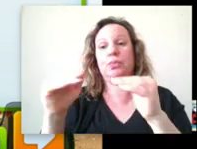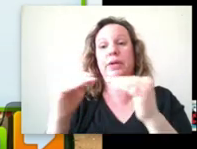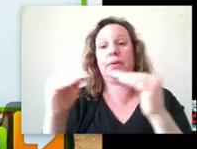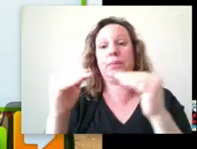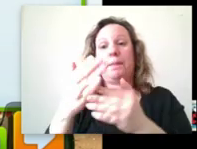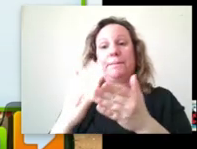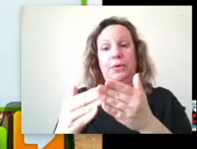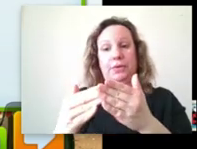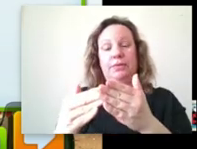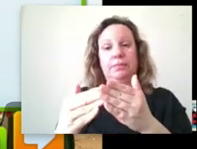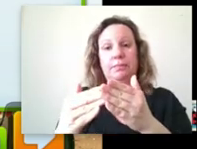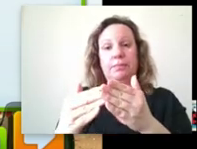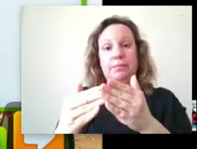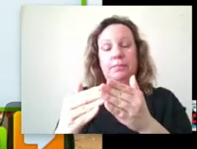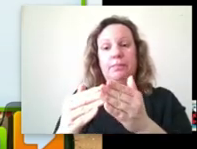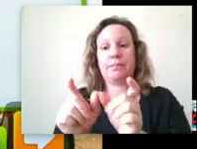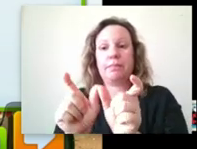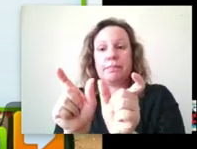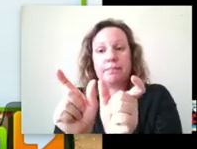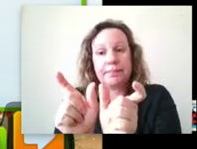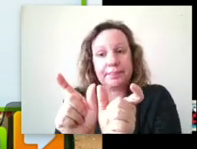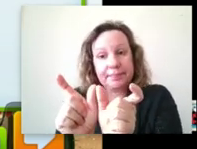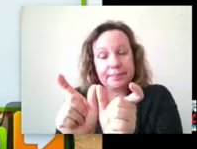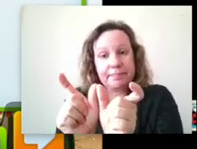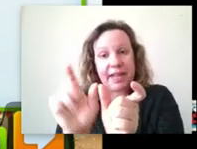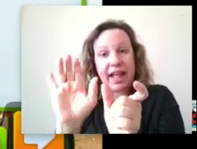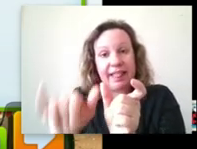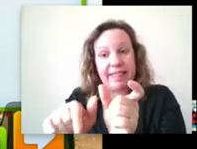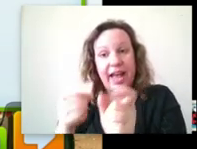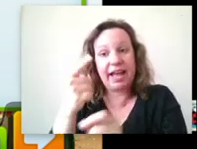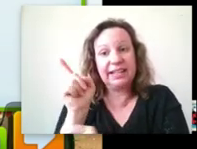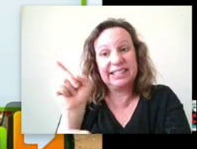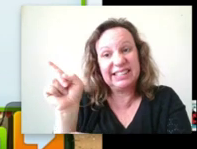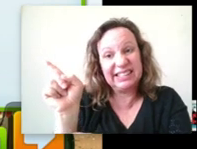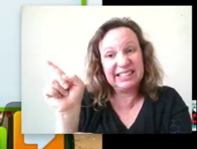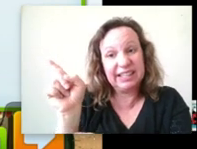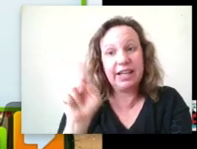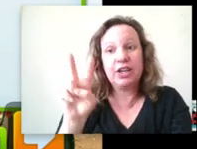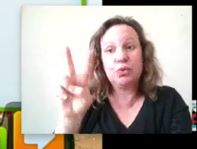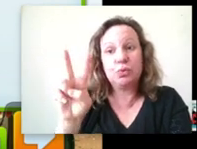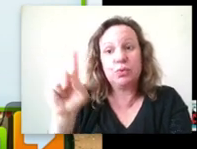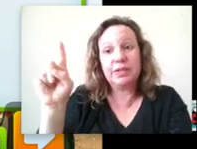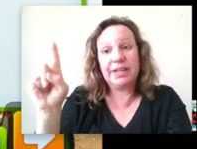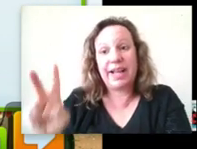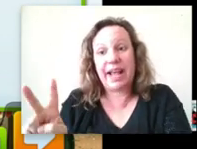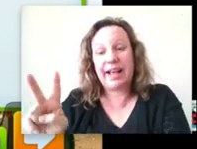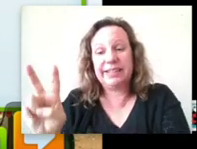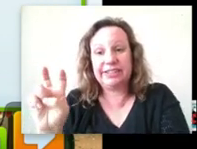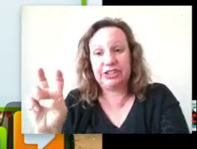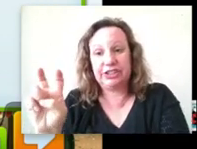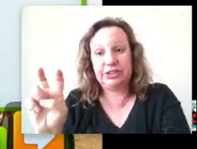parts. This point on the ruler is 2.5 inches.